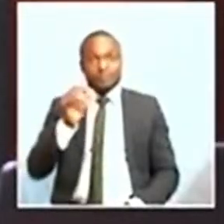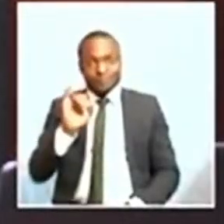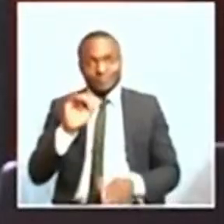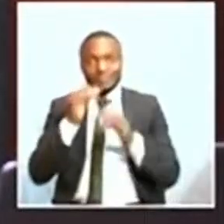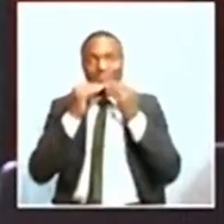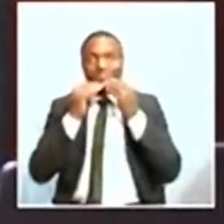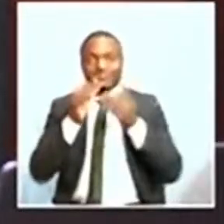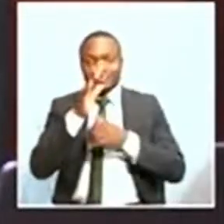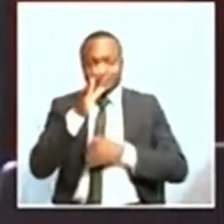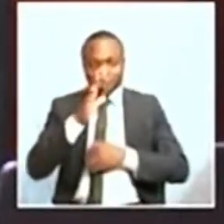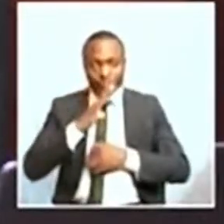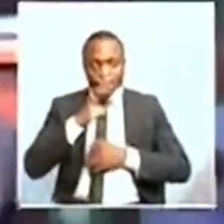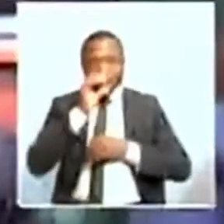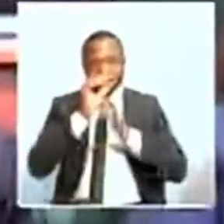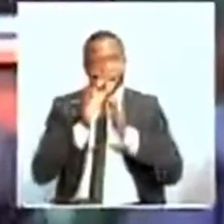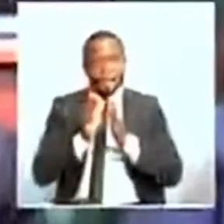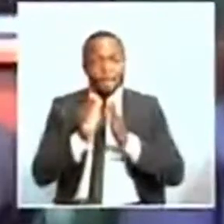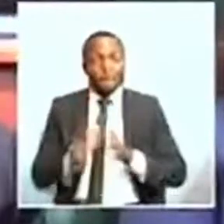Thank you, Madam Speaker.